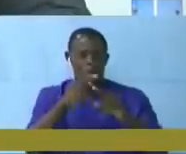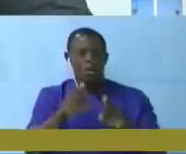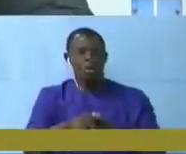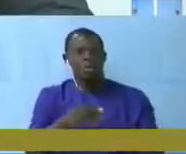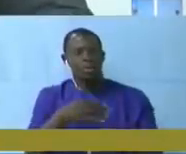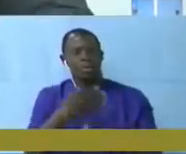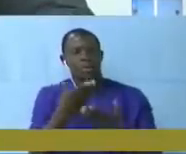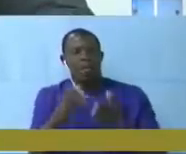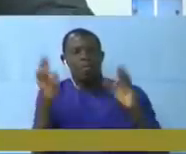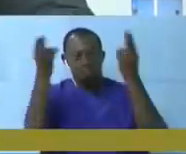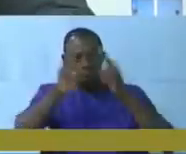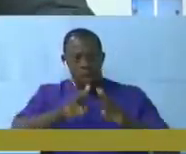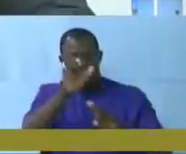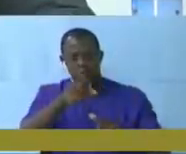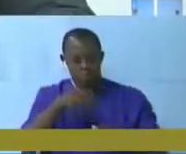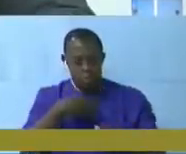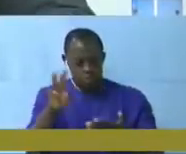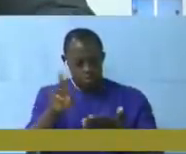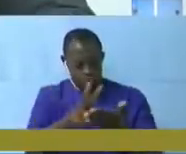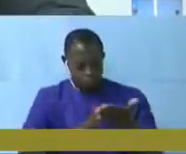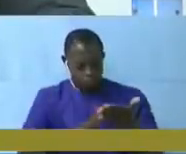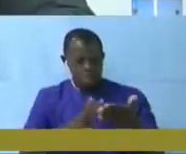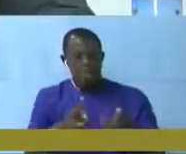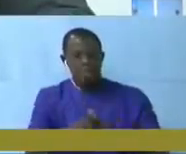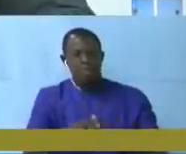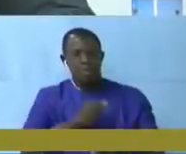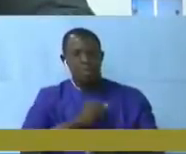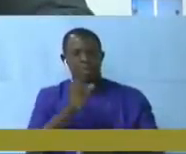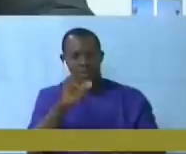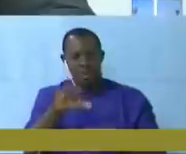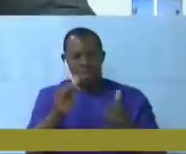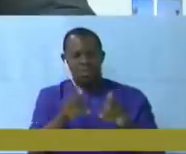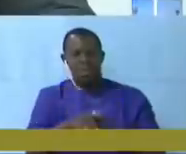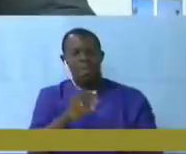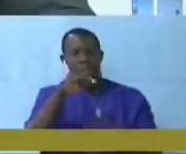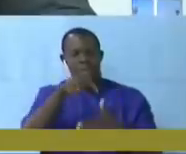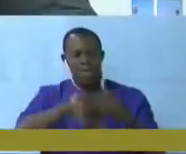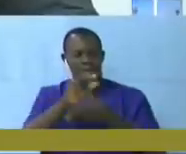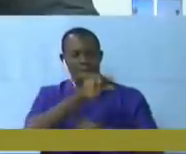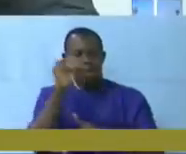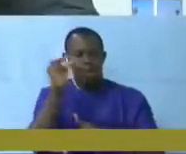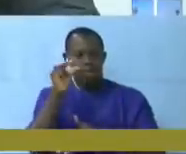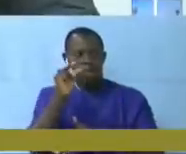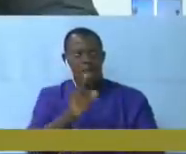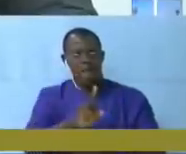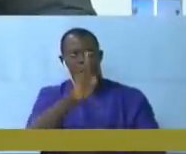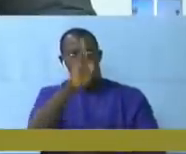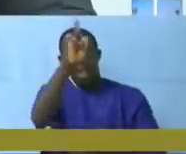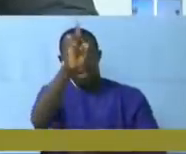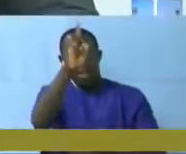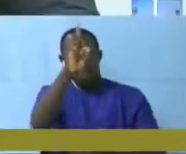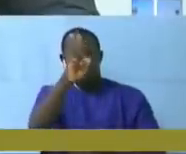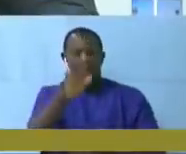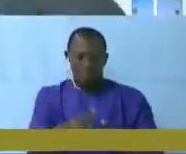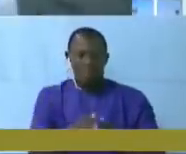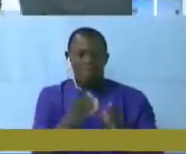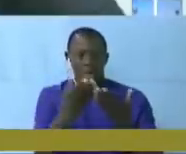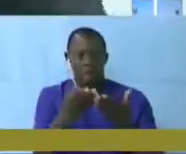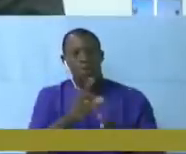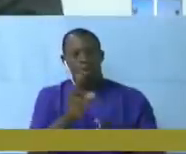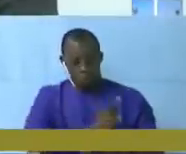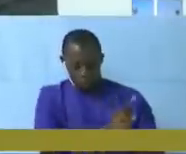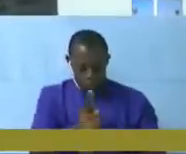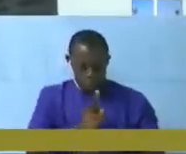It started with by saying, in the name of God, the Almighty. And then, we